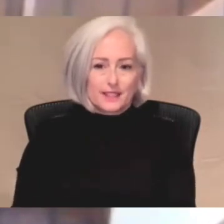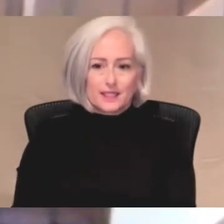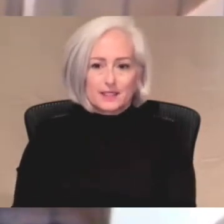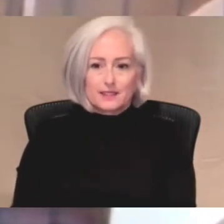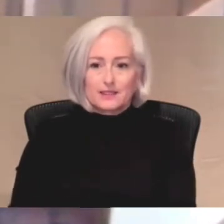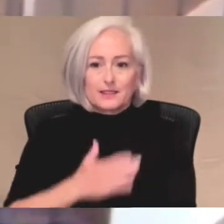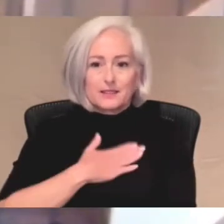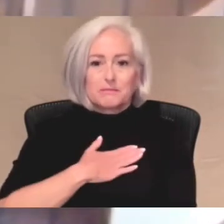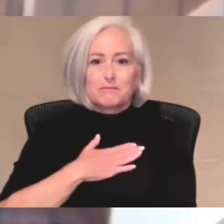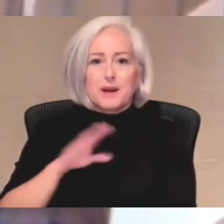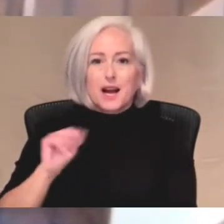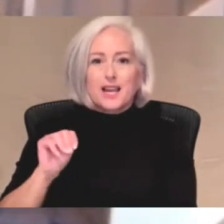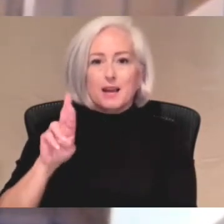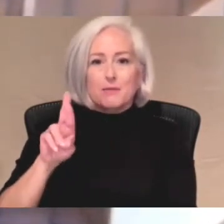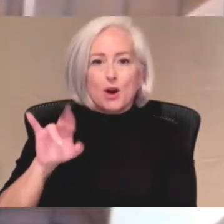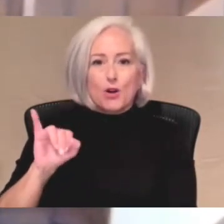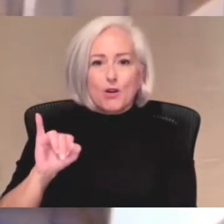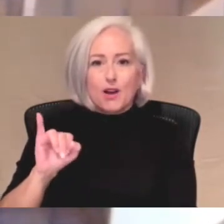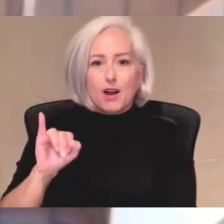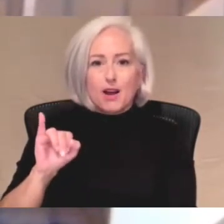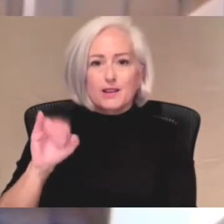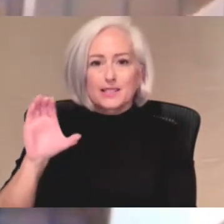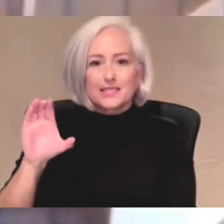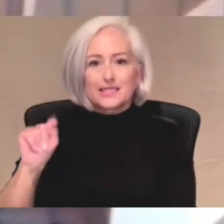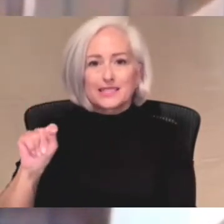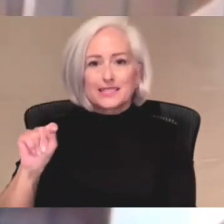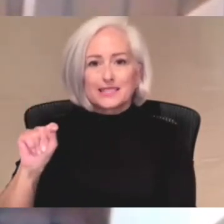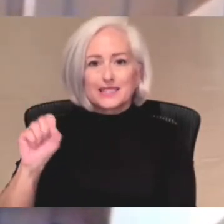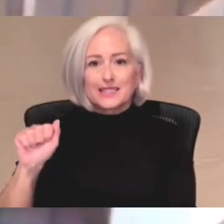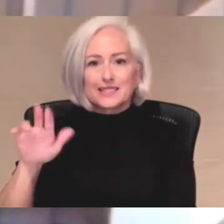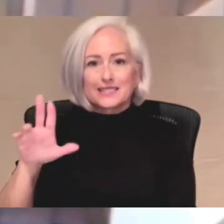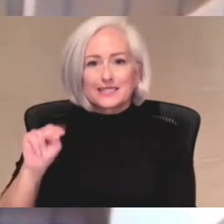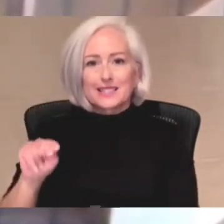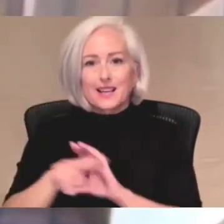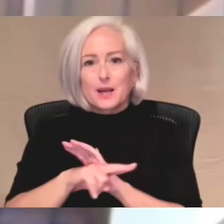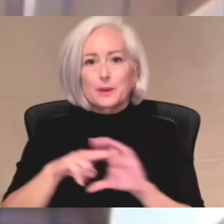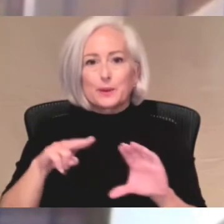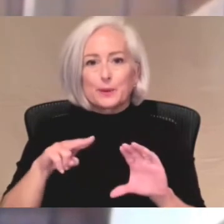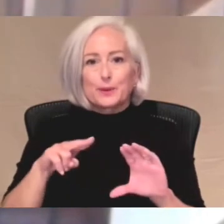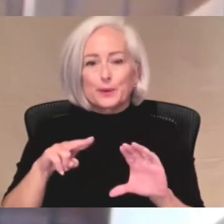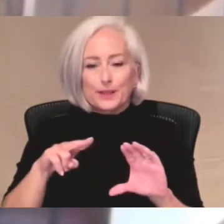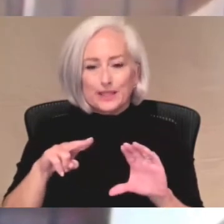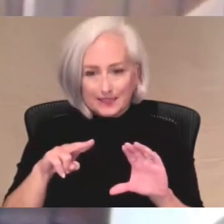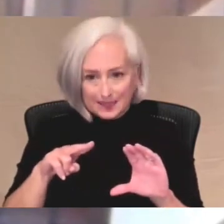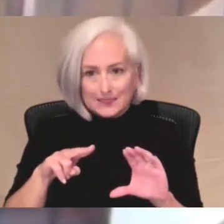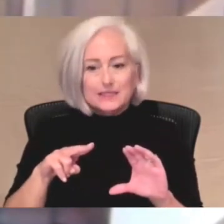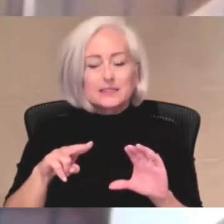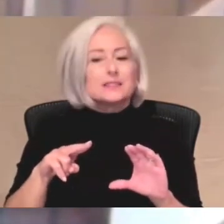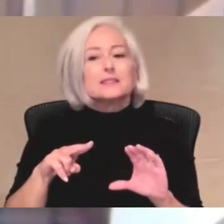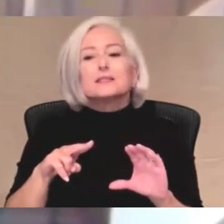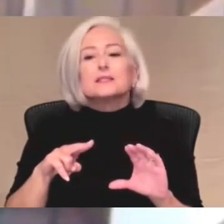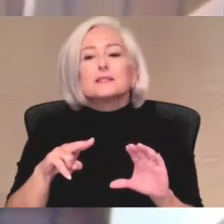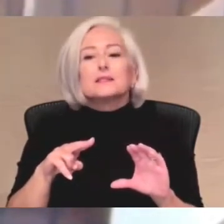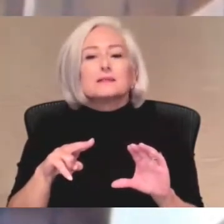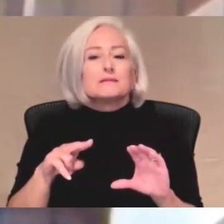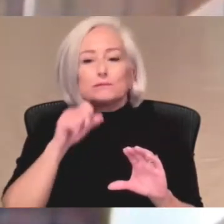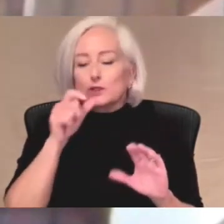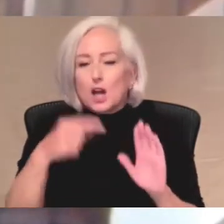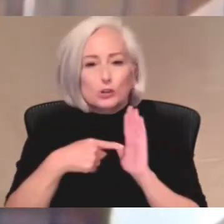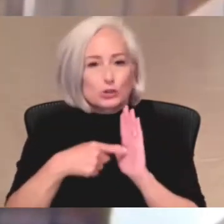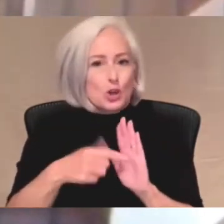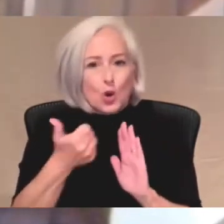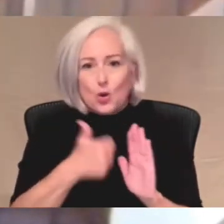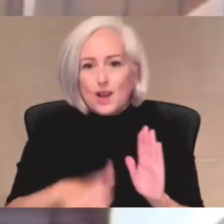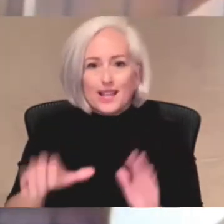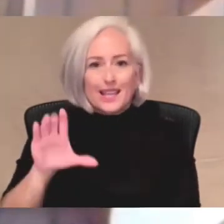MRI and CT scan, and some would say it is inactive, but I claim no